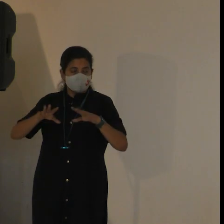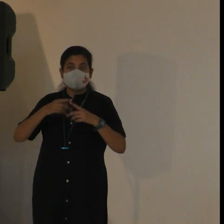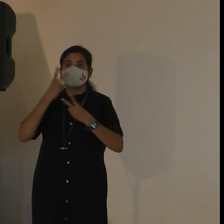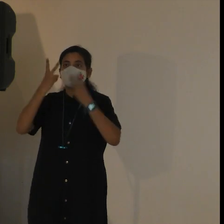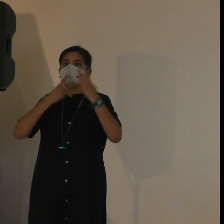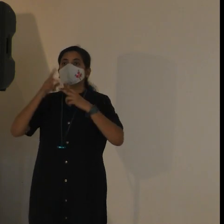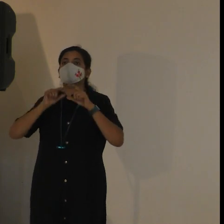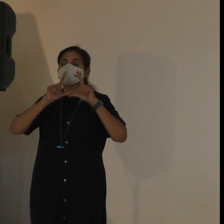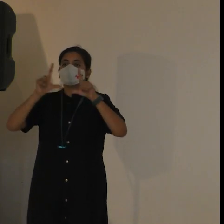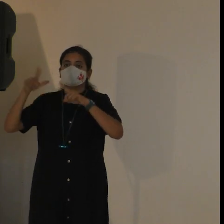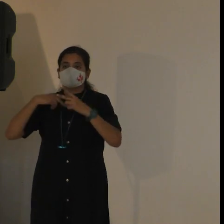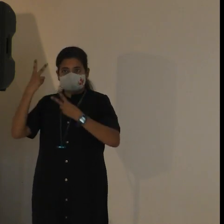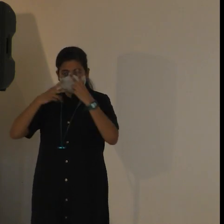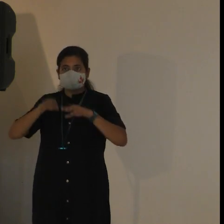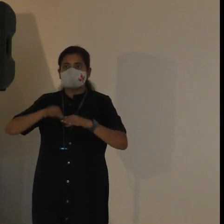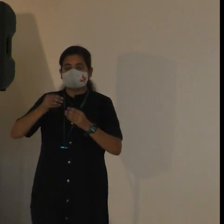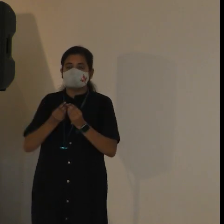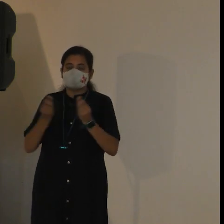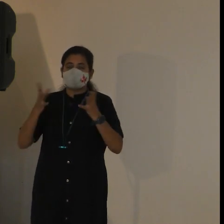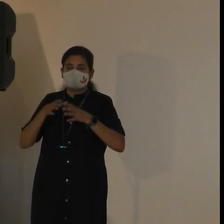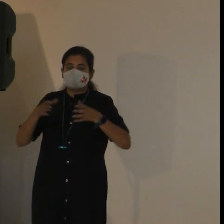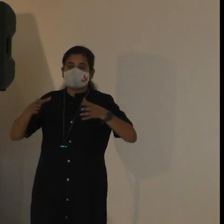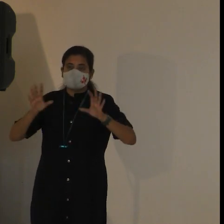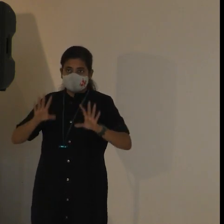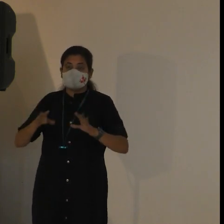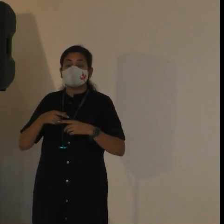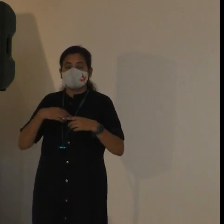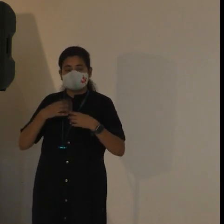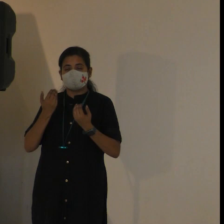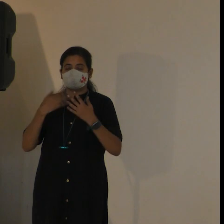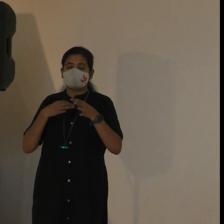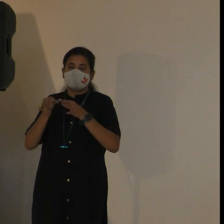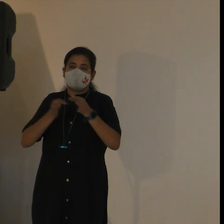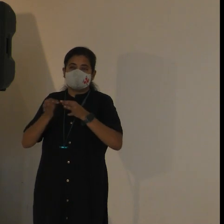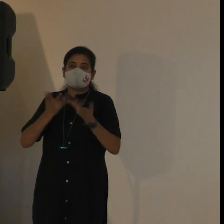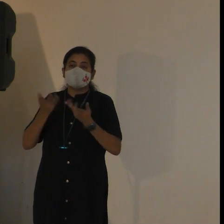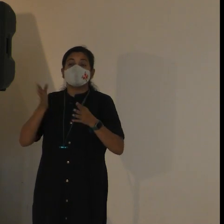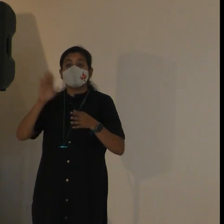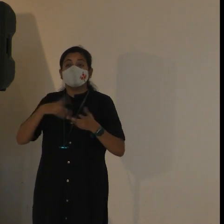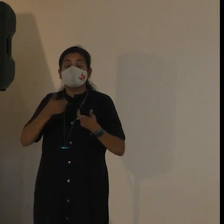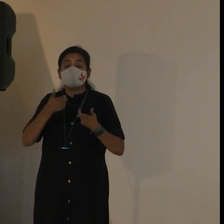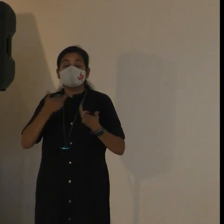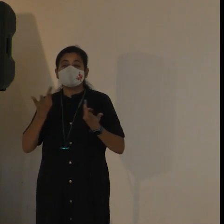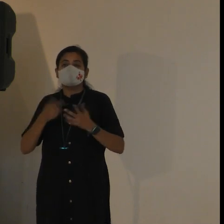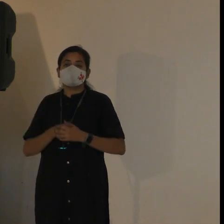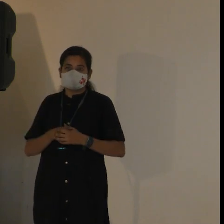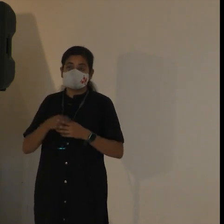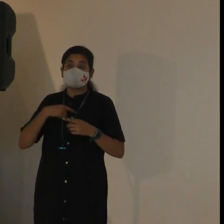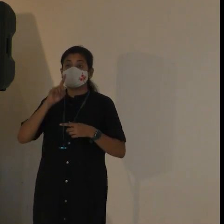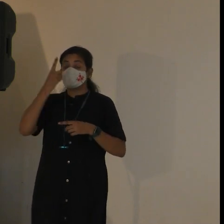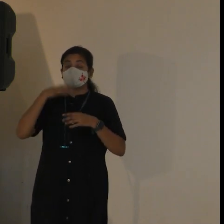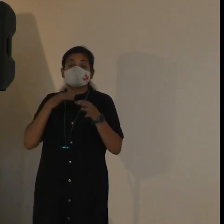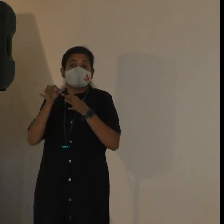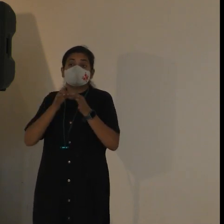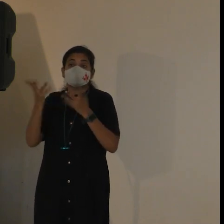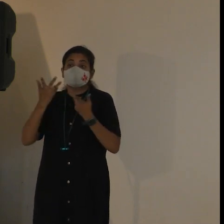museum. And I have three possible explanations for why this is happening with this particular site. My first